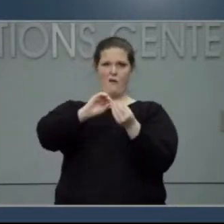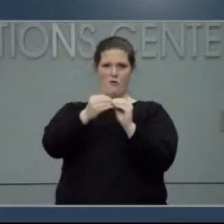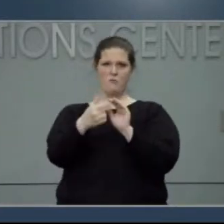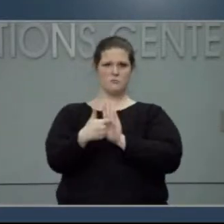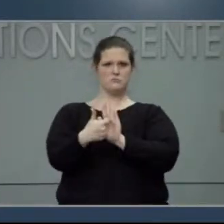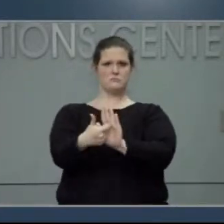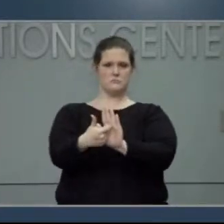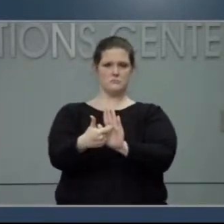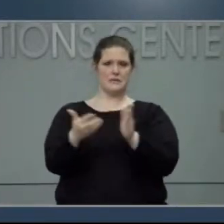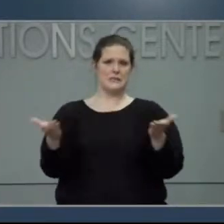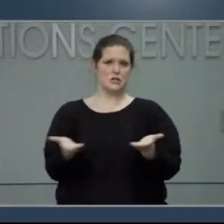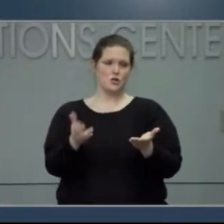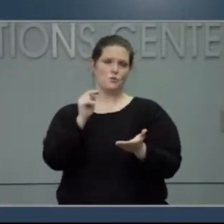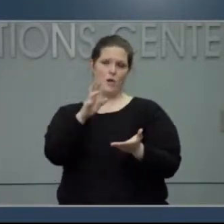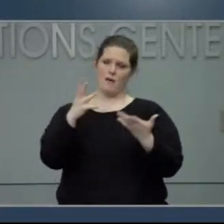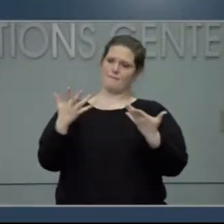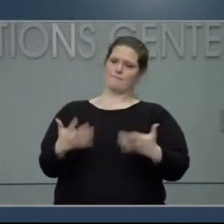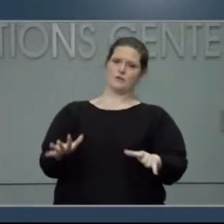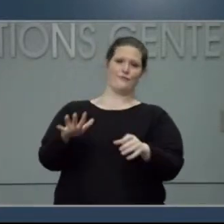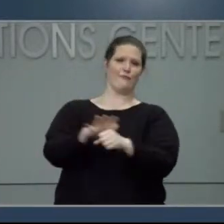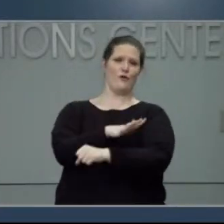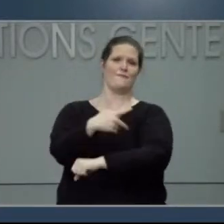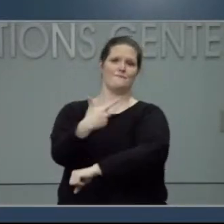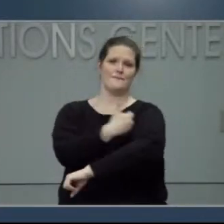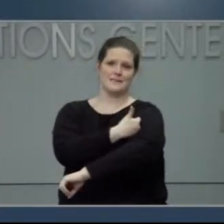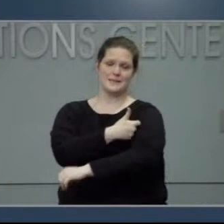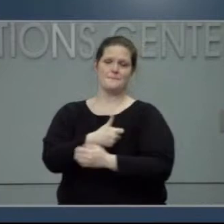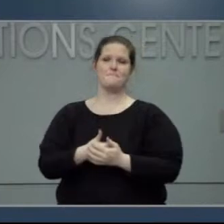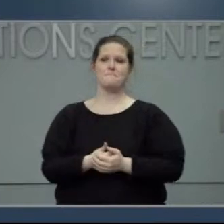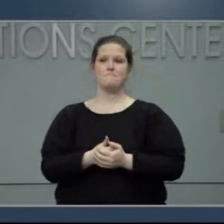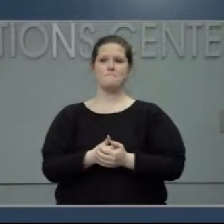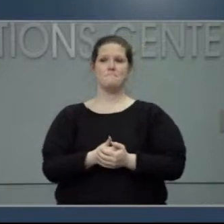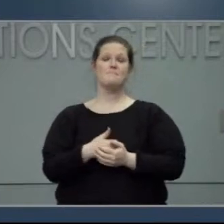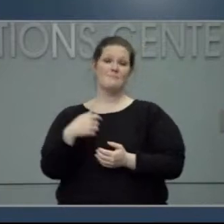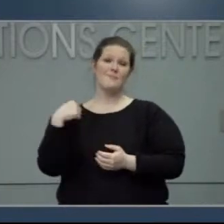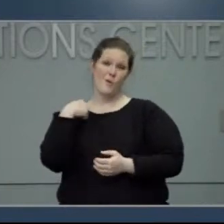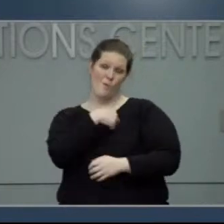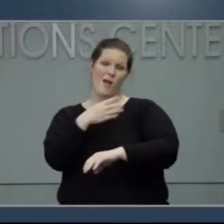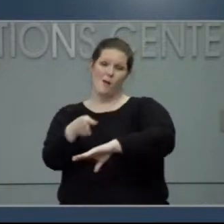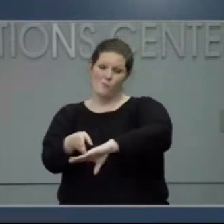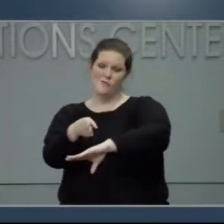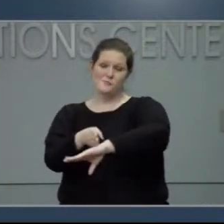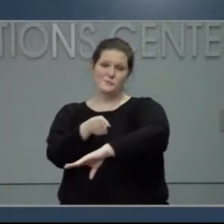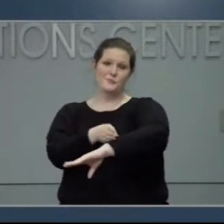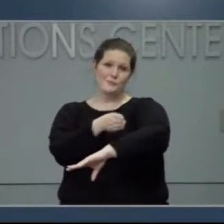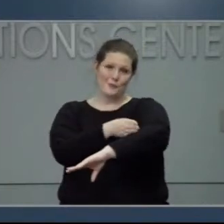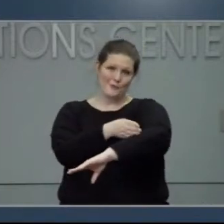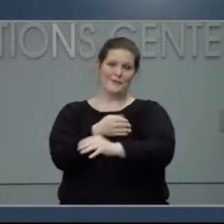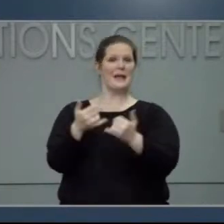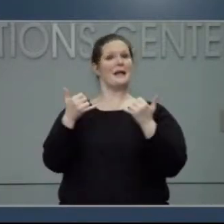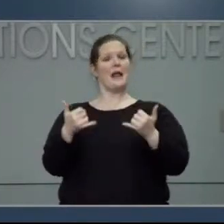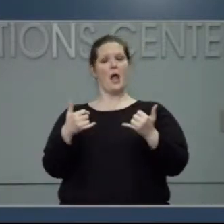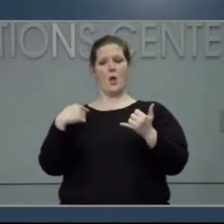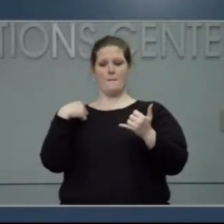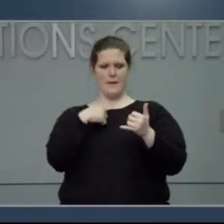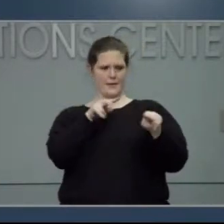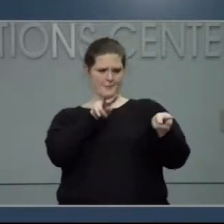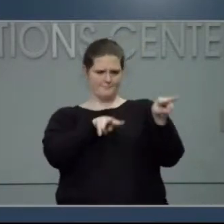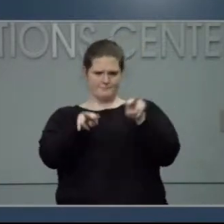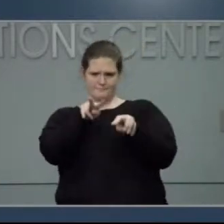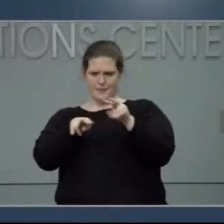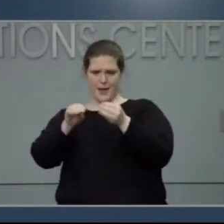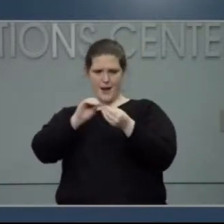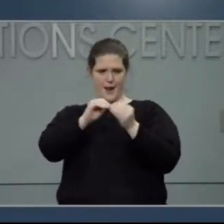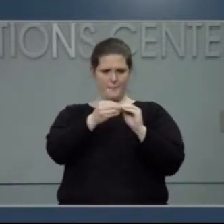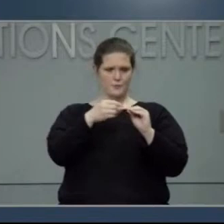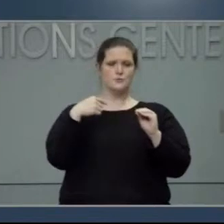With North Carolinians, COVID-19 metrics are improving and vaccinations are increasing. We can responsibly use our dimmer